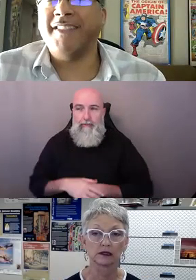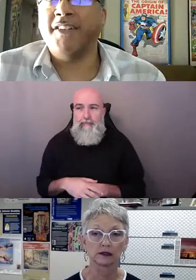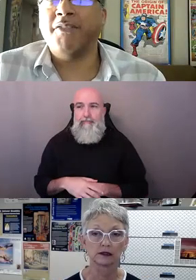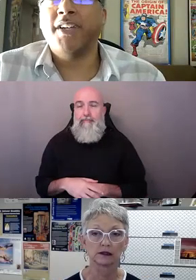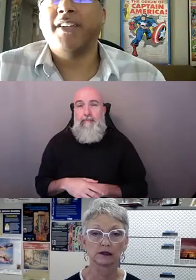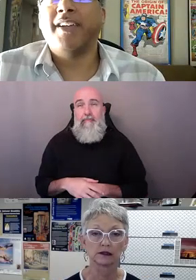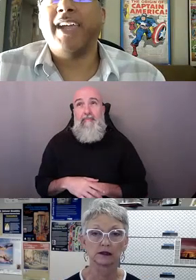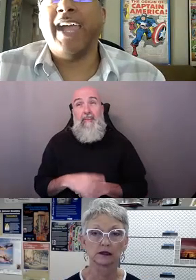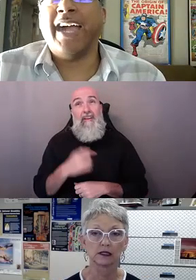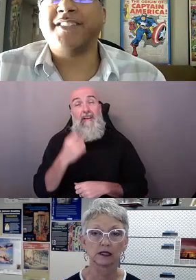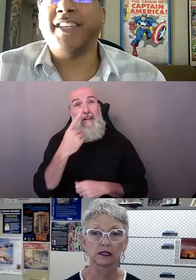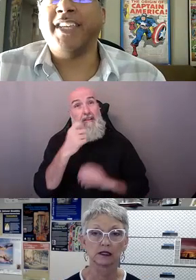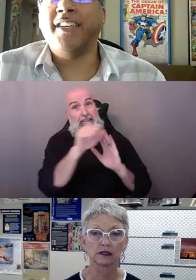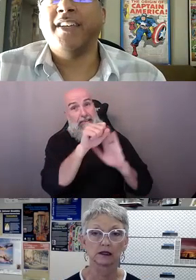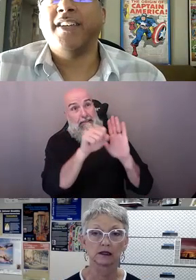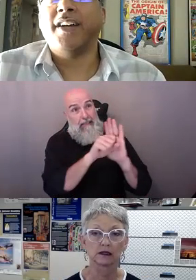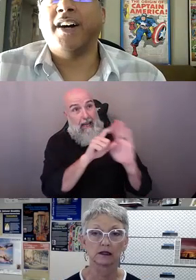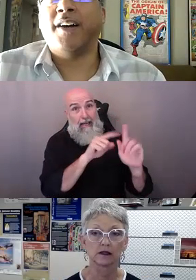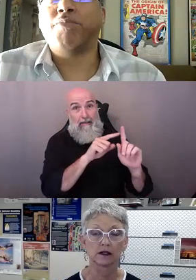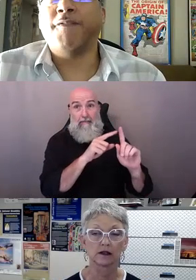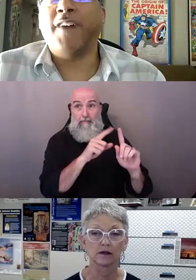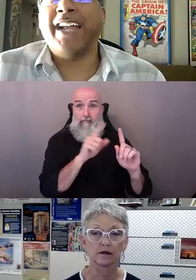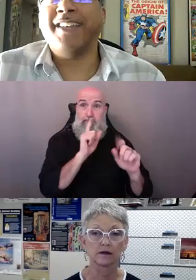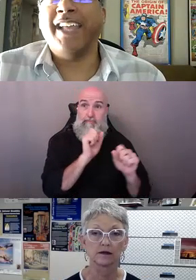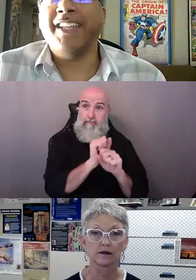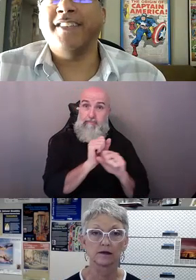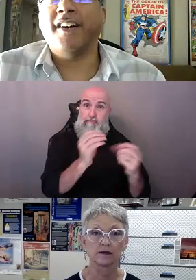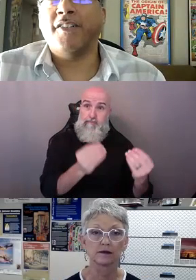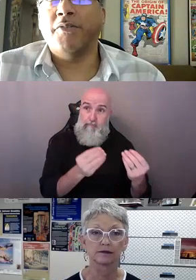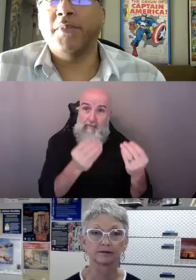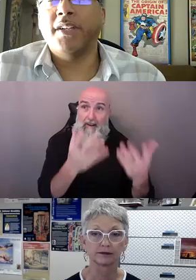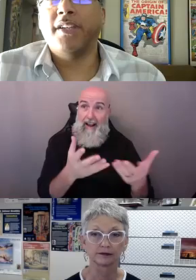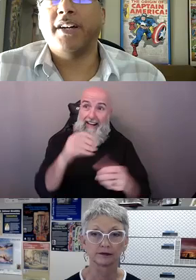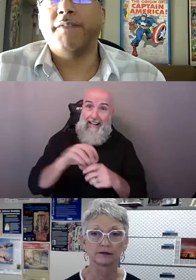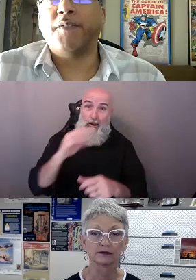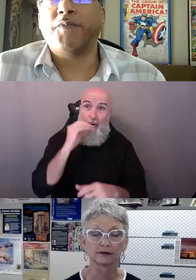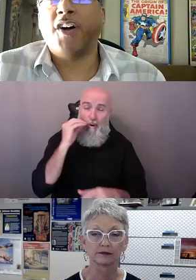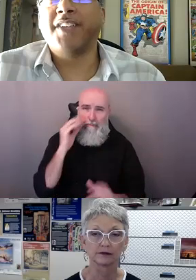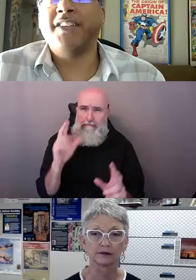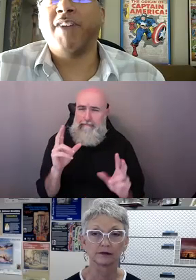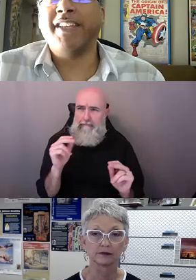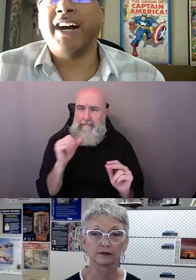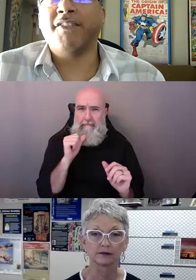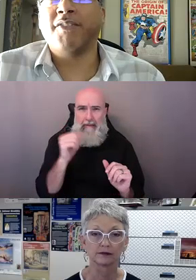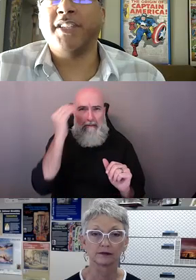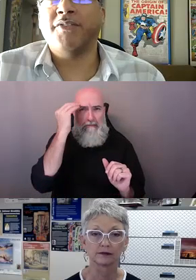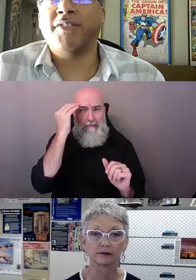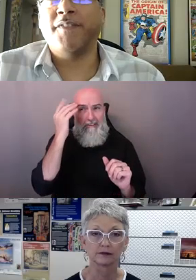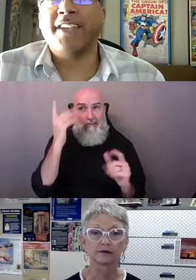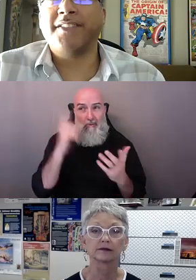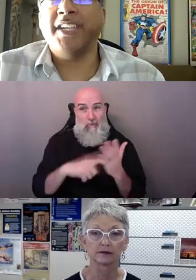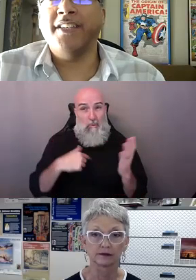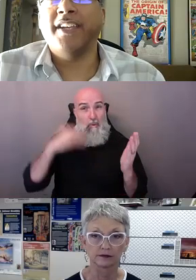state though, actually providing that in the home. As far as I know right now, they're only